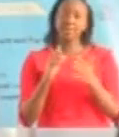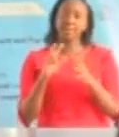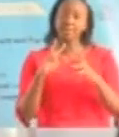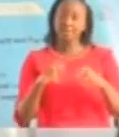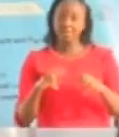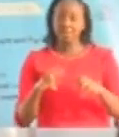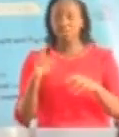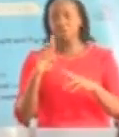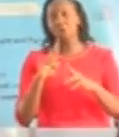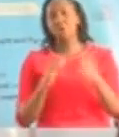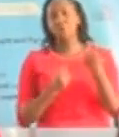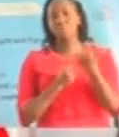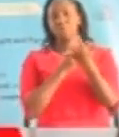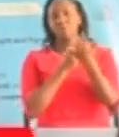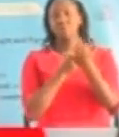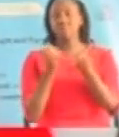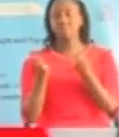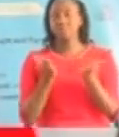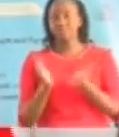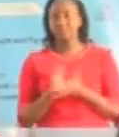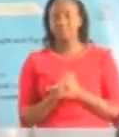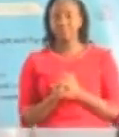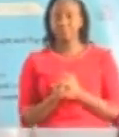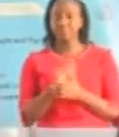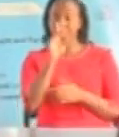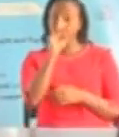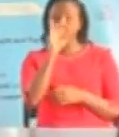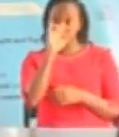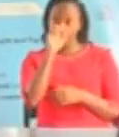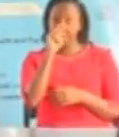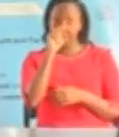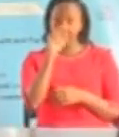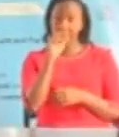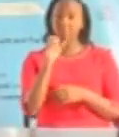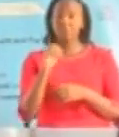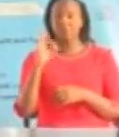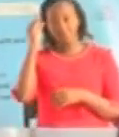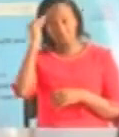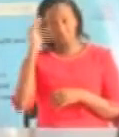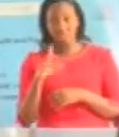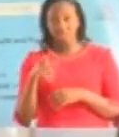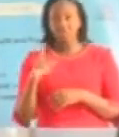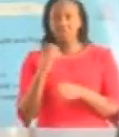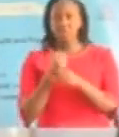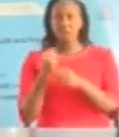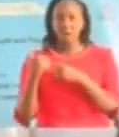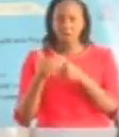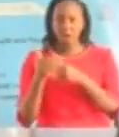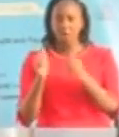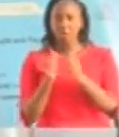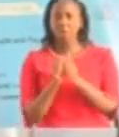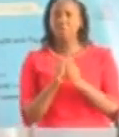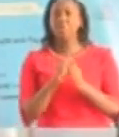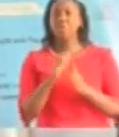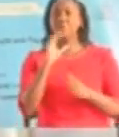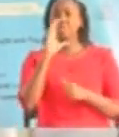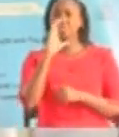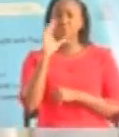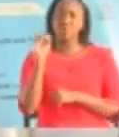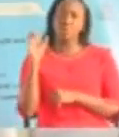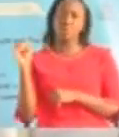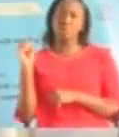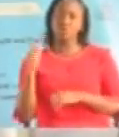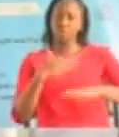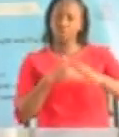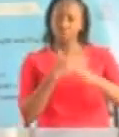services. The Dean of Students will work closely with the Chief Operations Officer